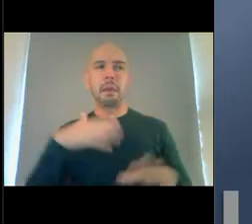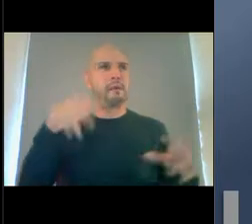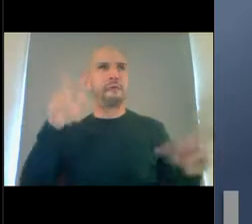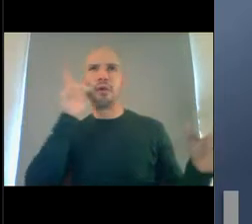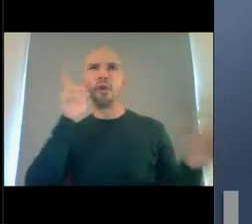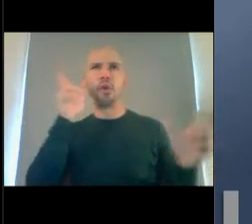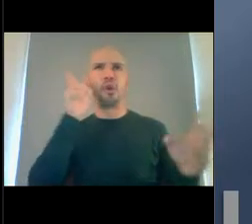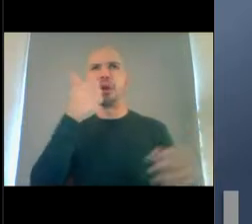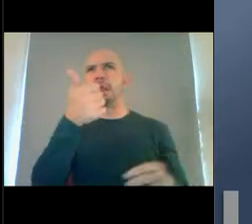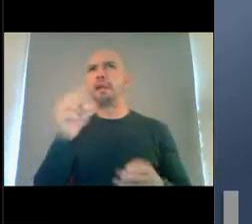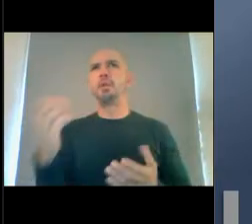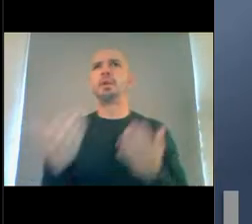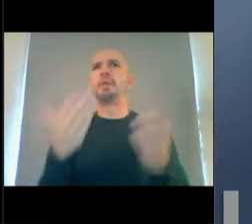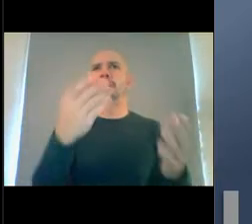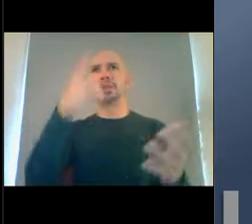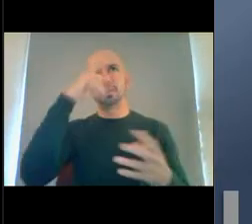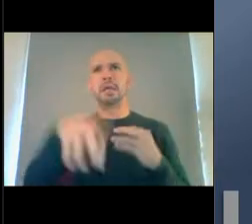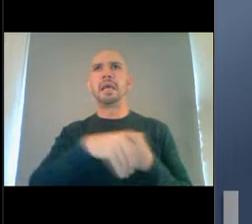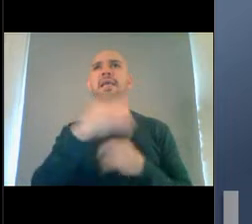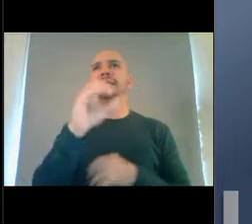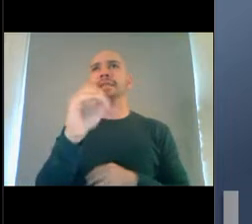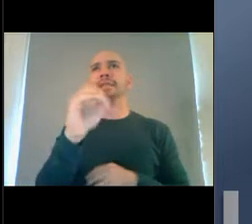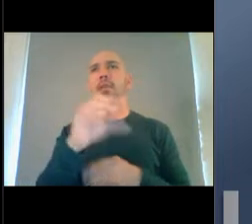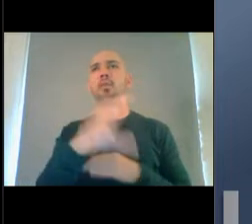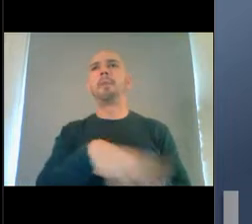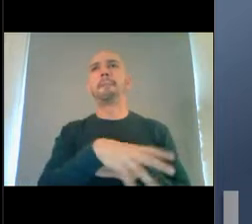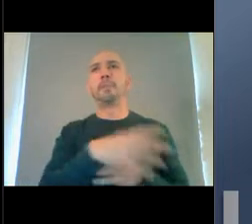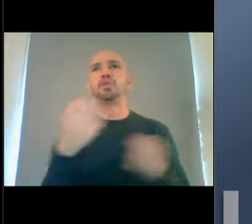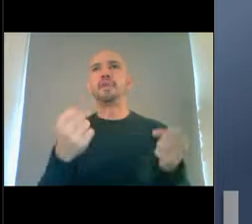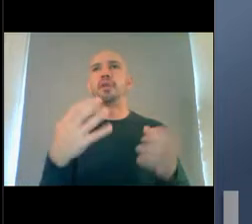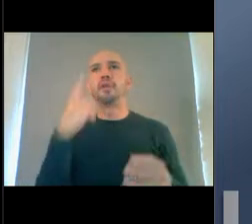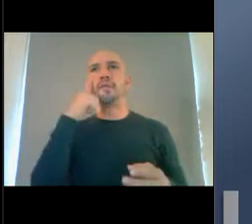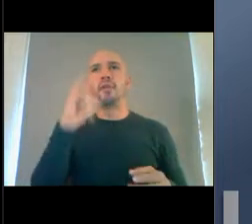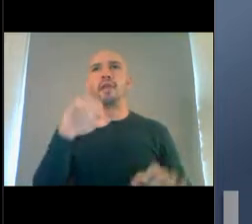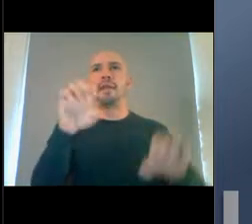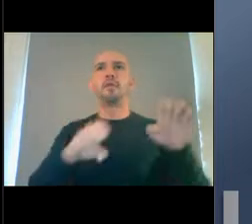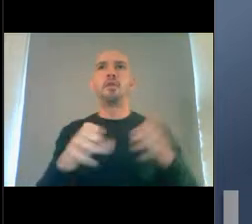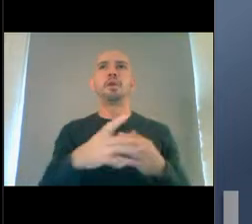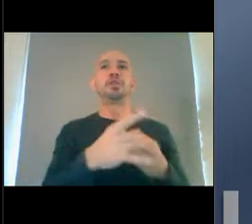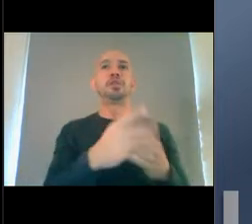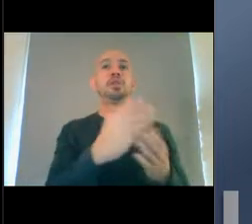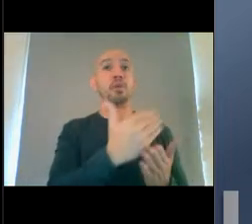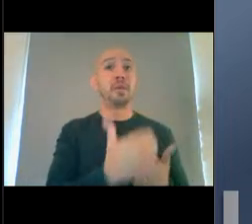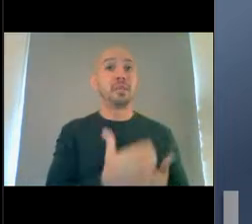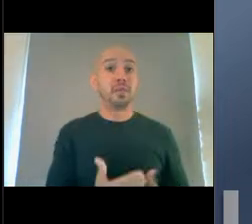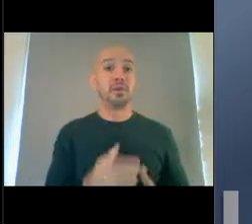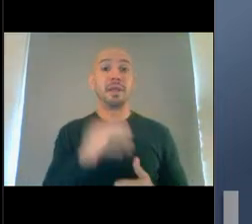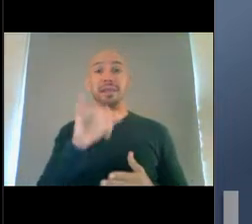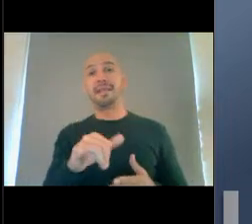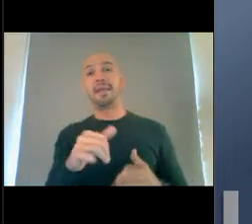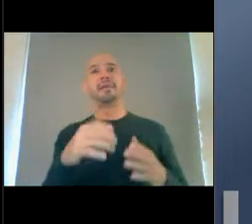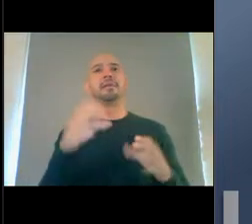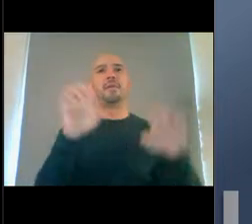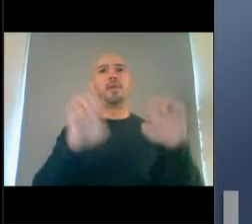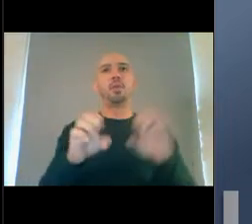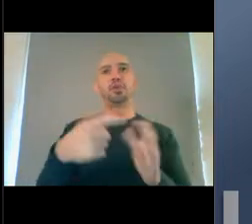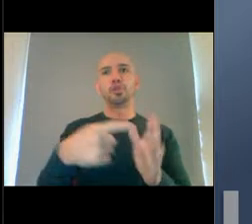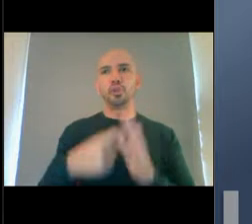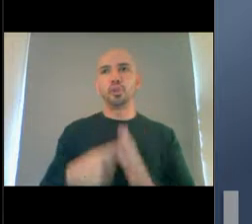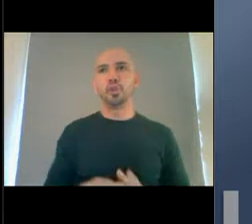recommendation to add your emission vehicles to the evaluation criteria um the evaluation criteria were discussed uh in depth throughout the